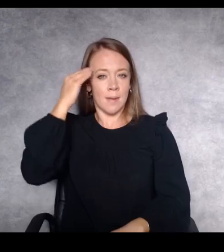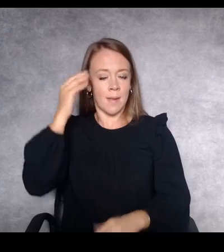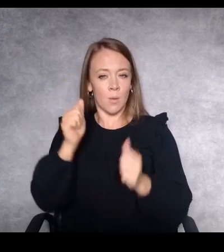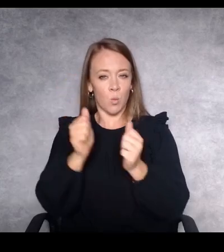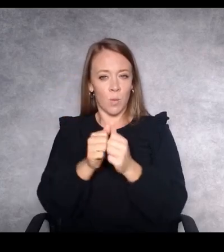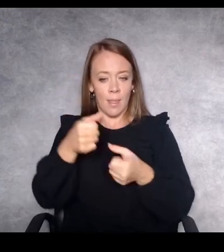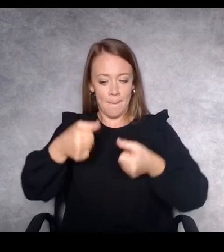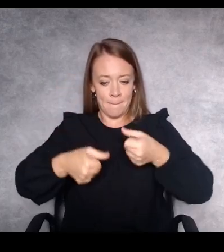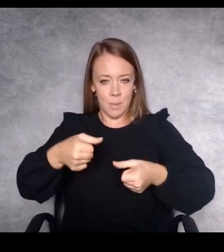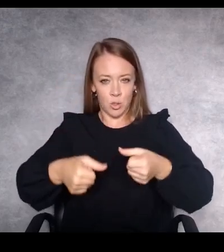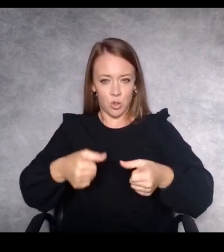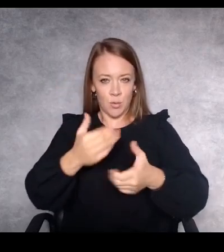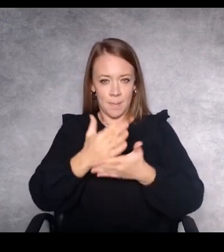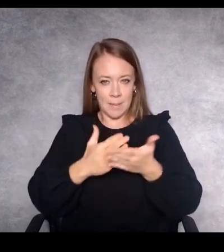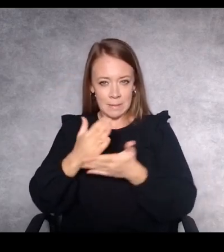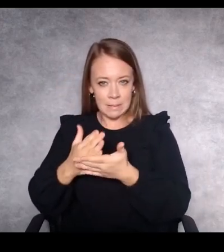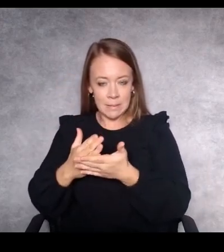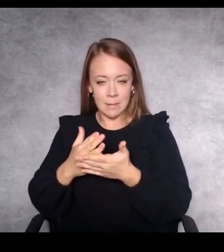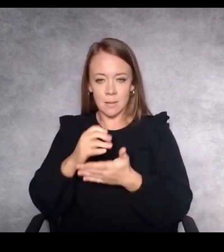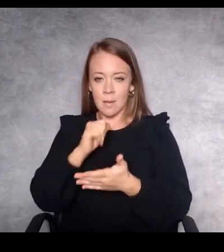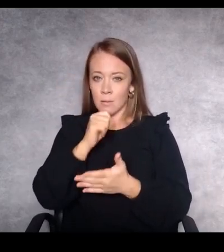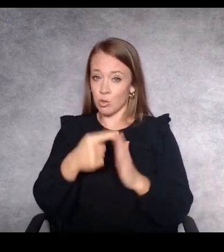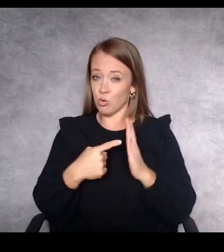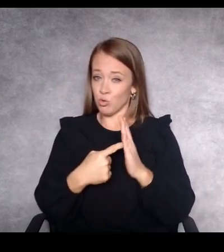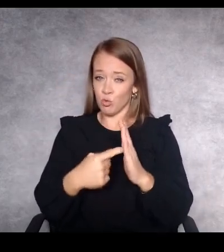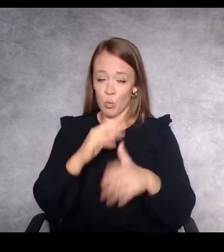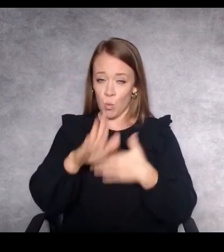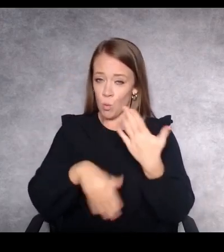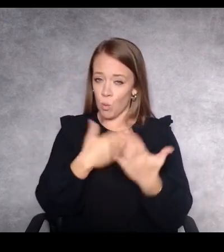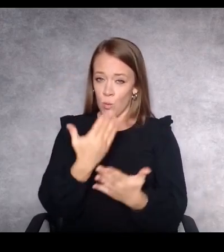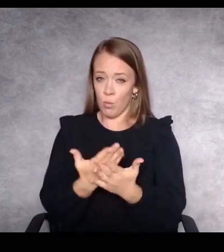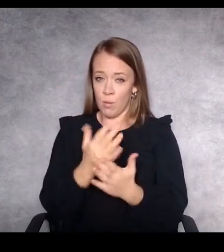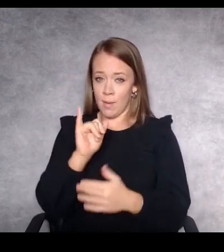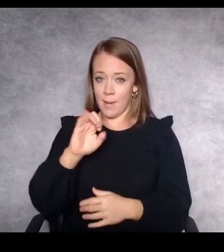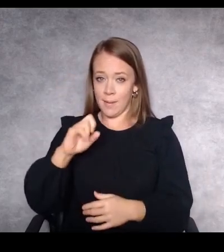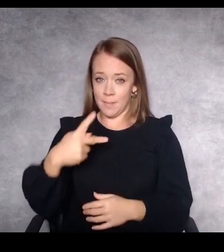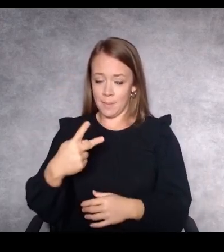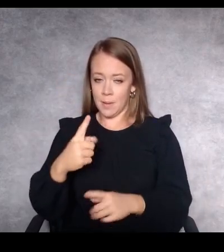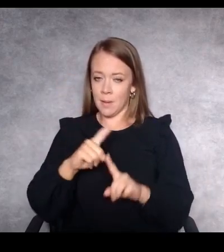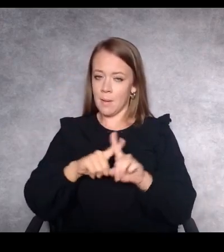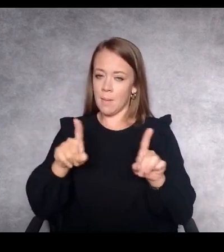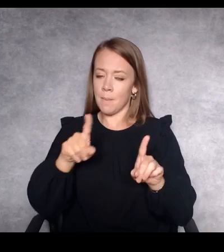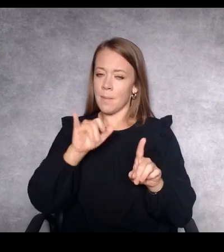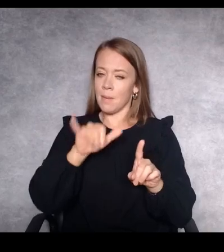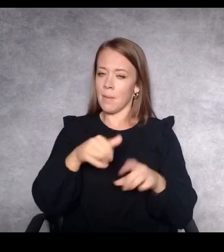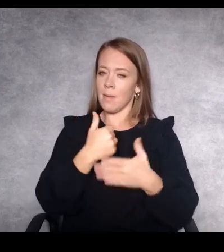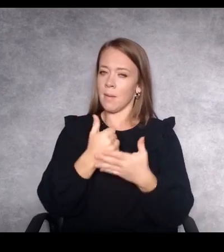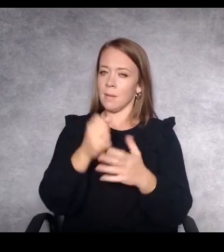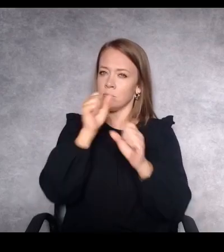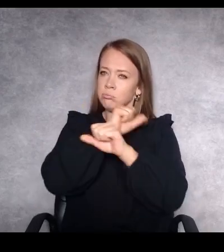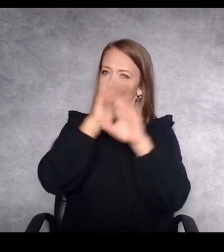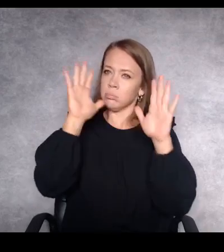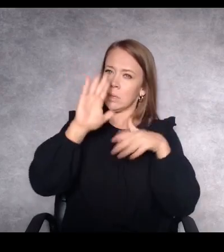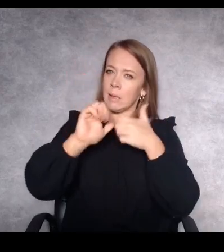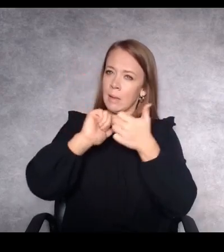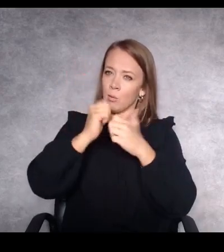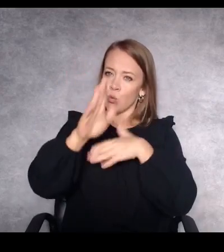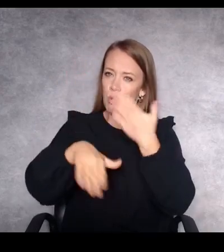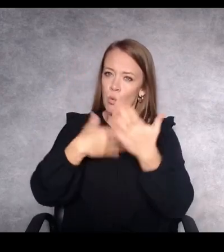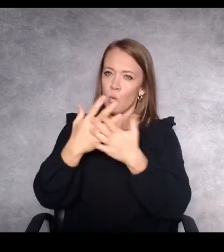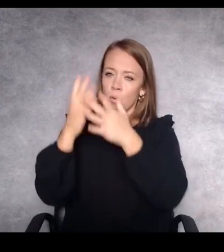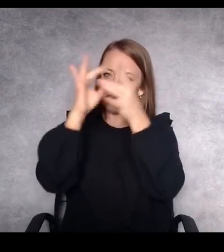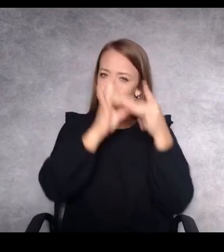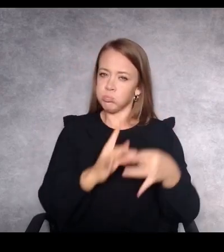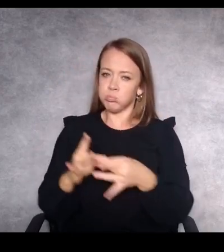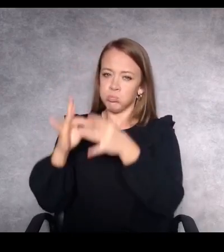in it. It does not depict every detailed piece of the IEP, but it is meant for you to visualize how all the pieces